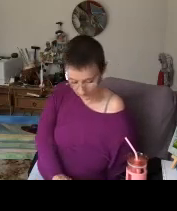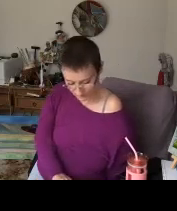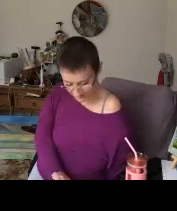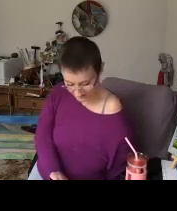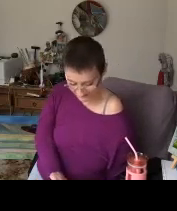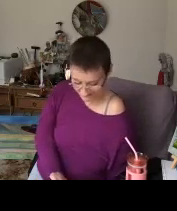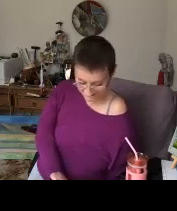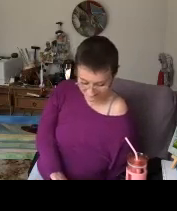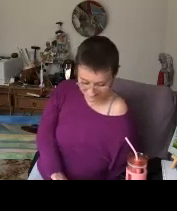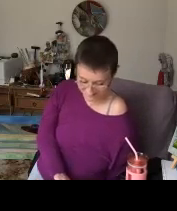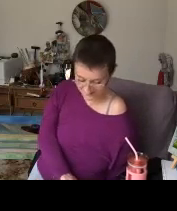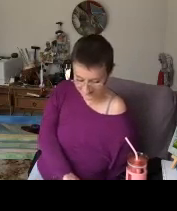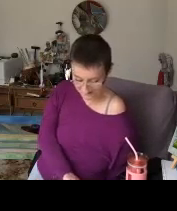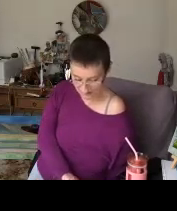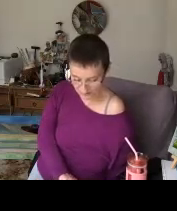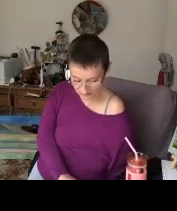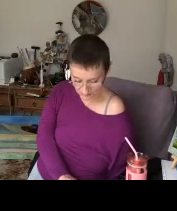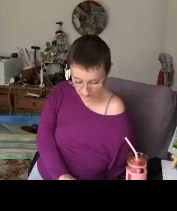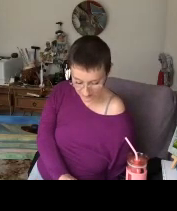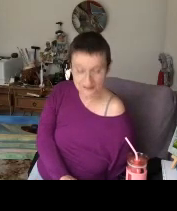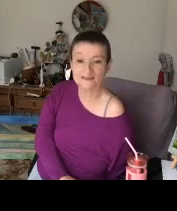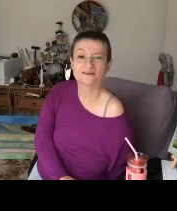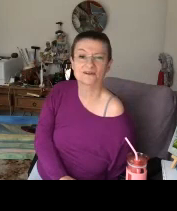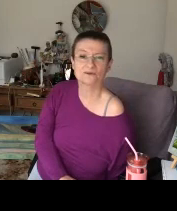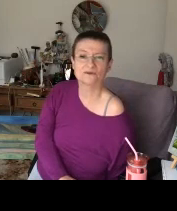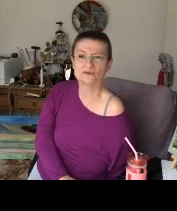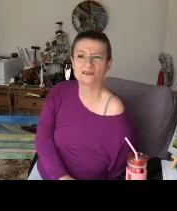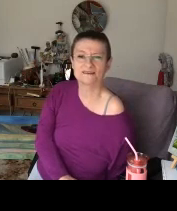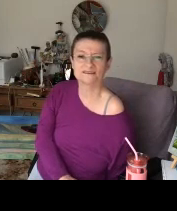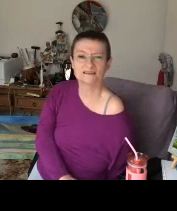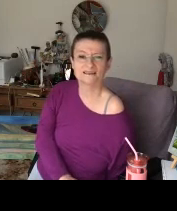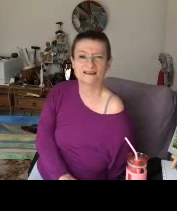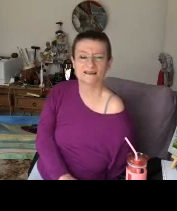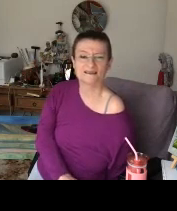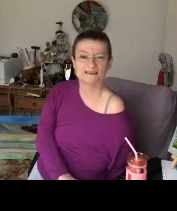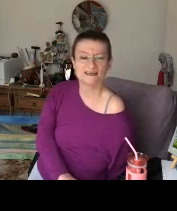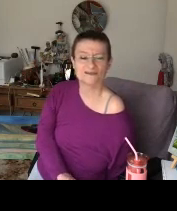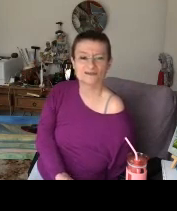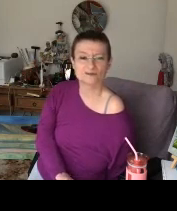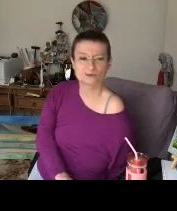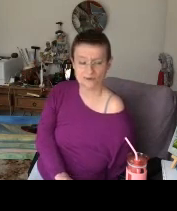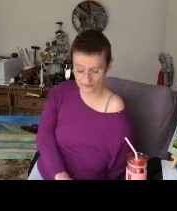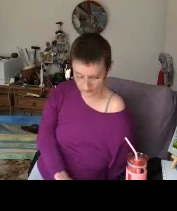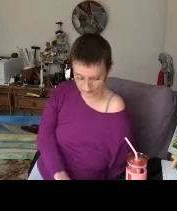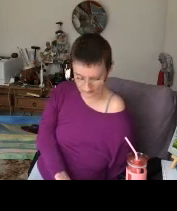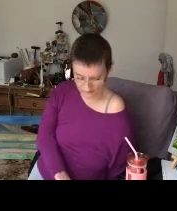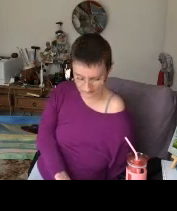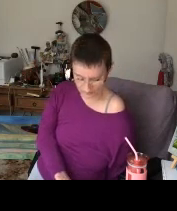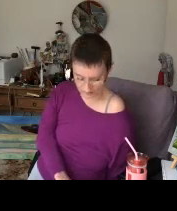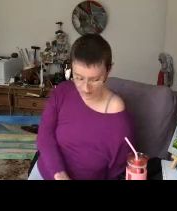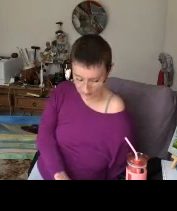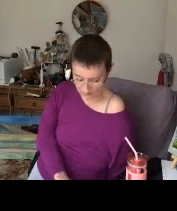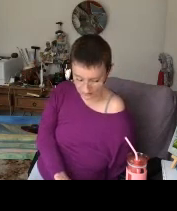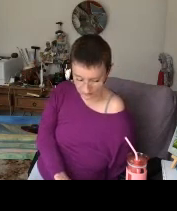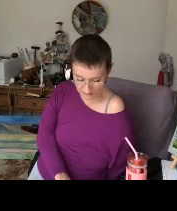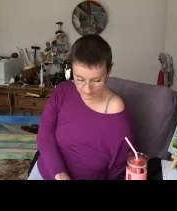doing drawing and changing the way that we do things. And again, this is a